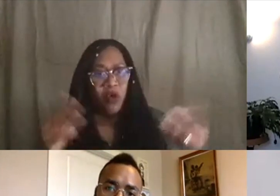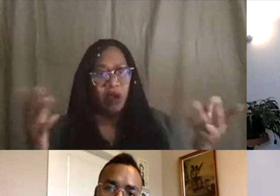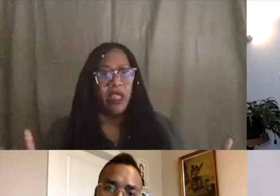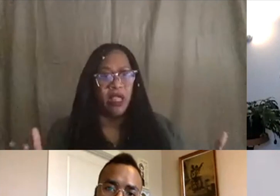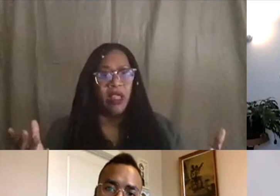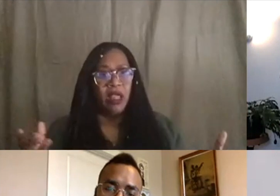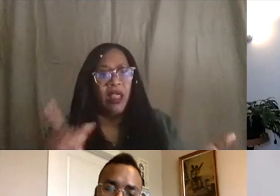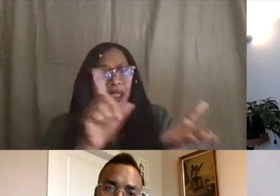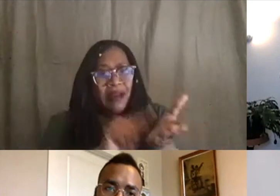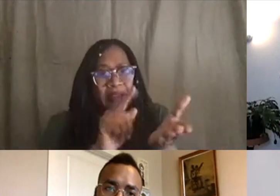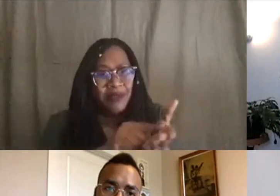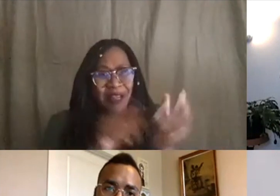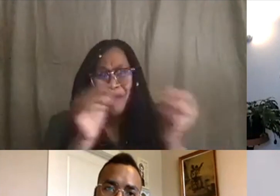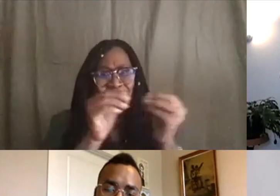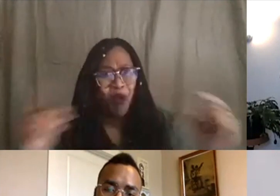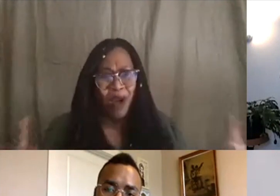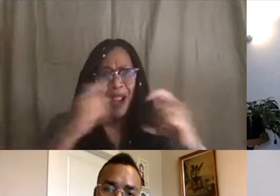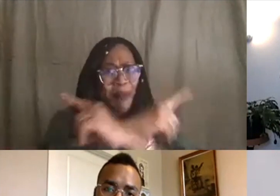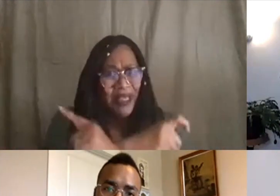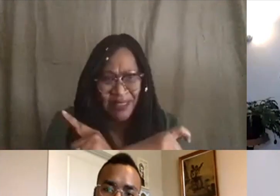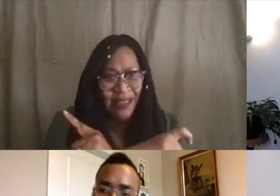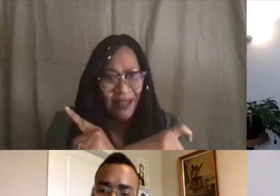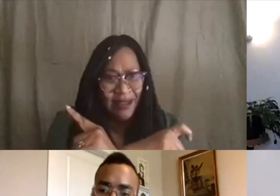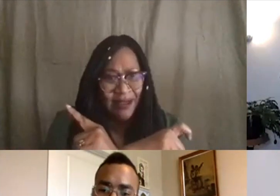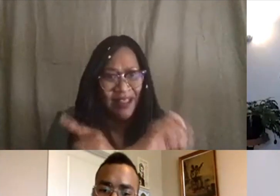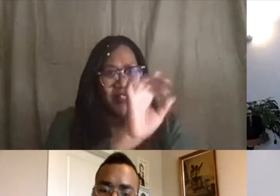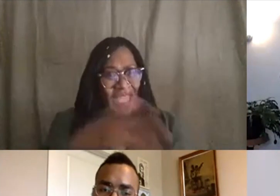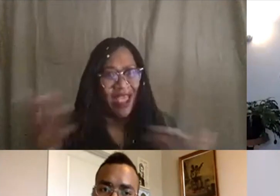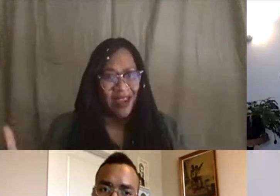were complicit in this type of circumstance.